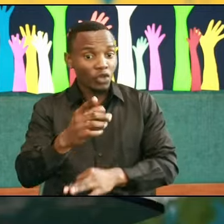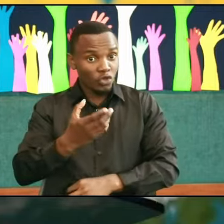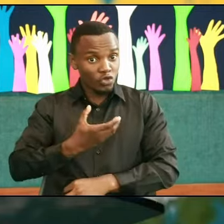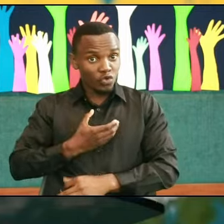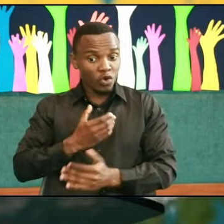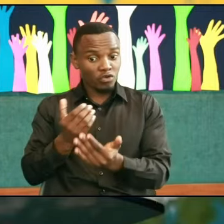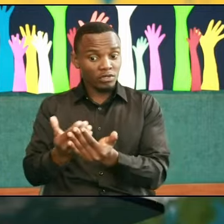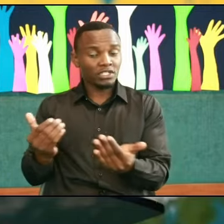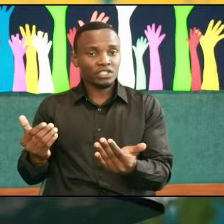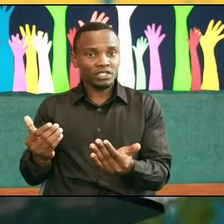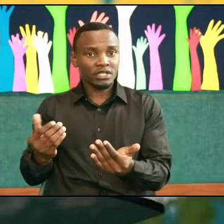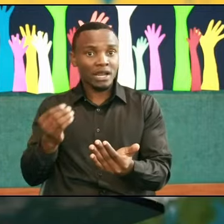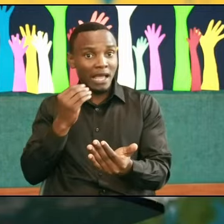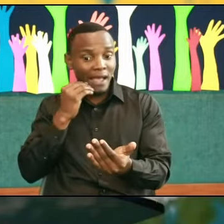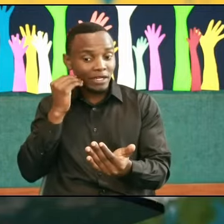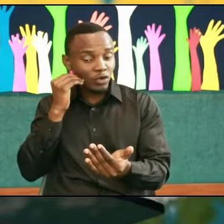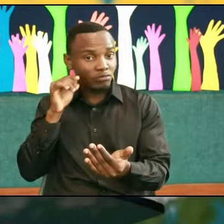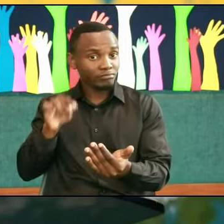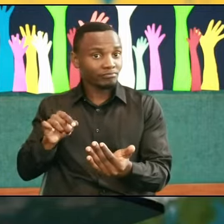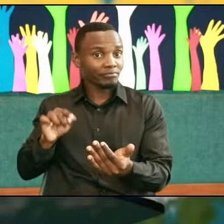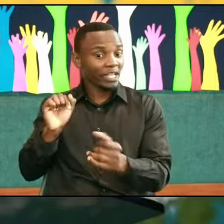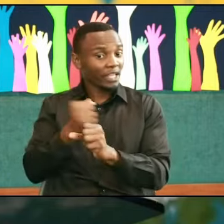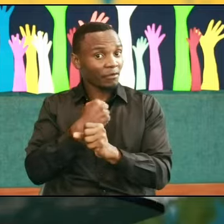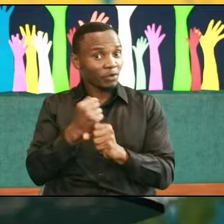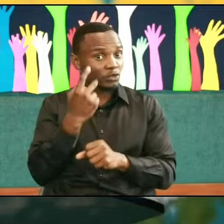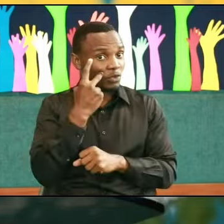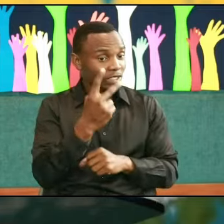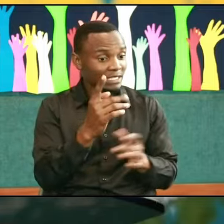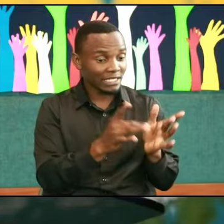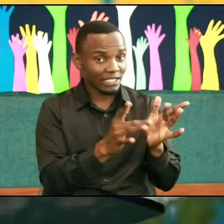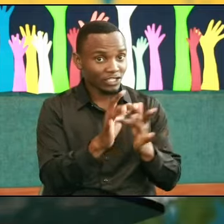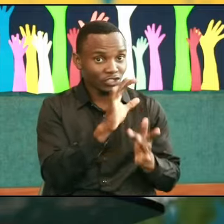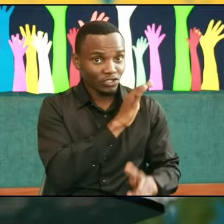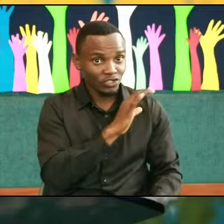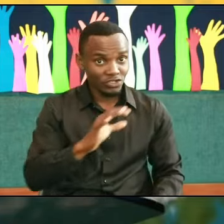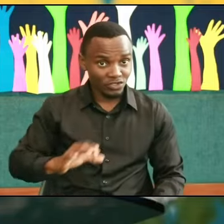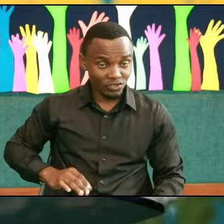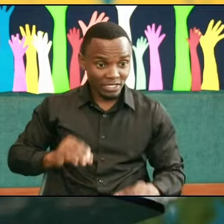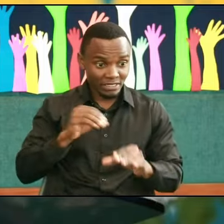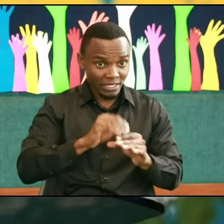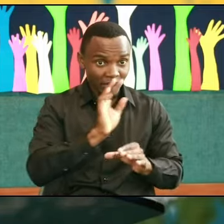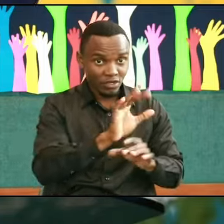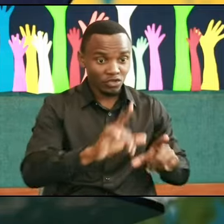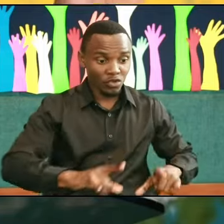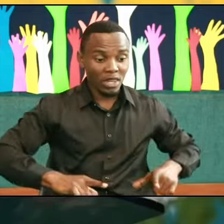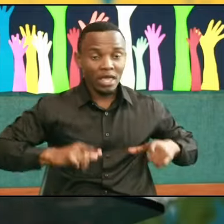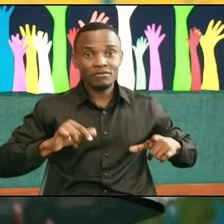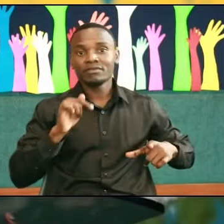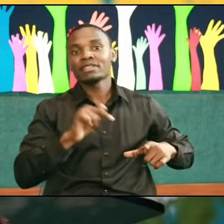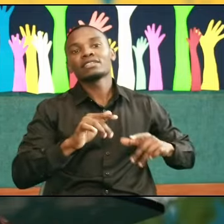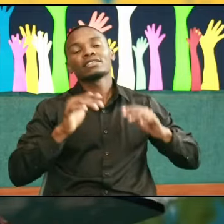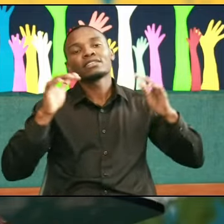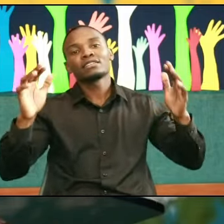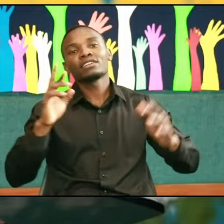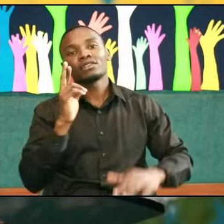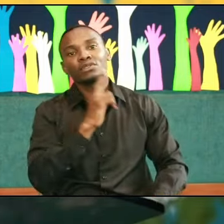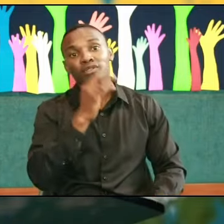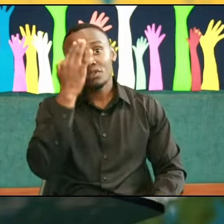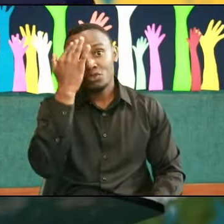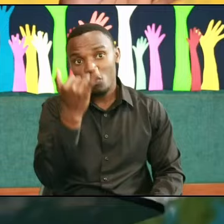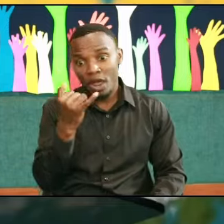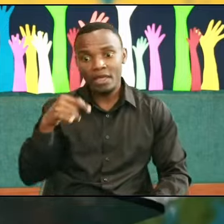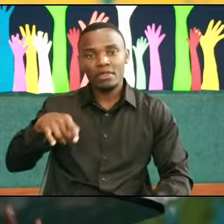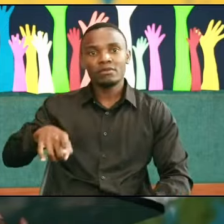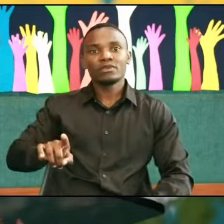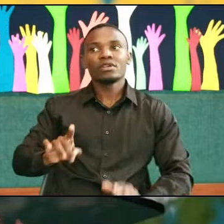in your home do not see Christ in your life, that is the greatest risk, because they'll leave church